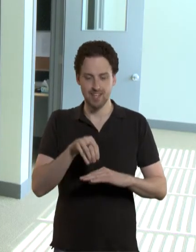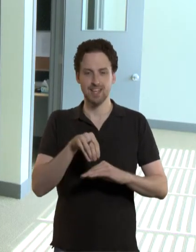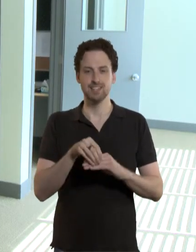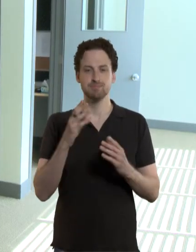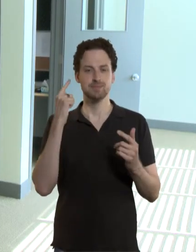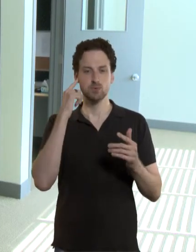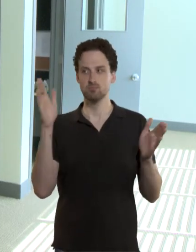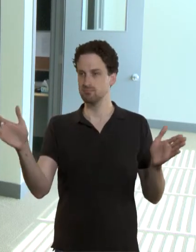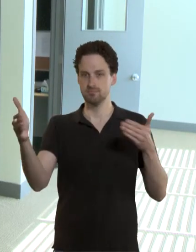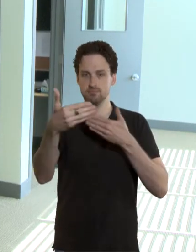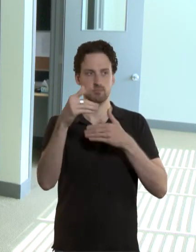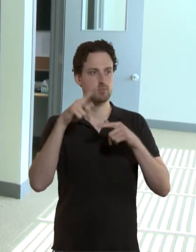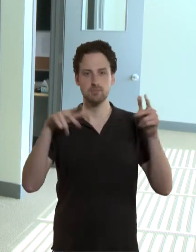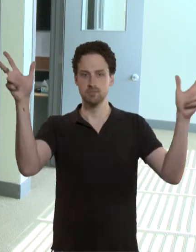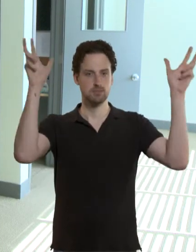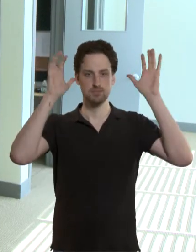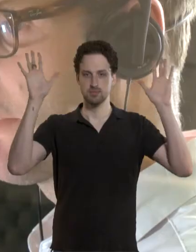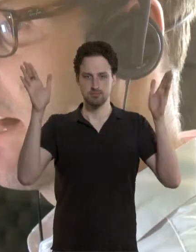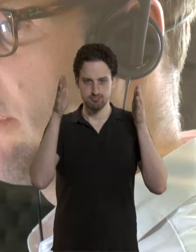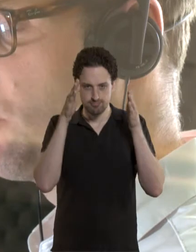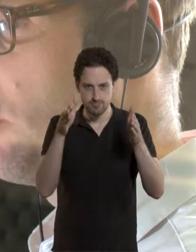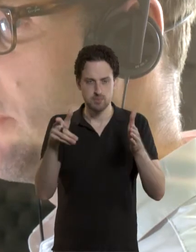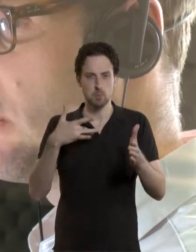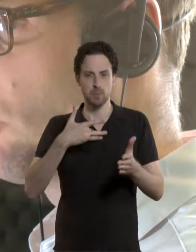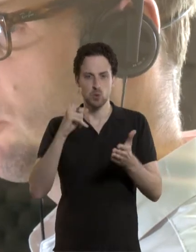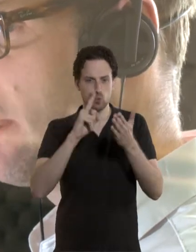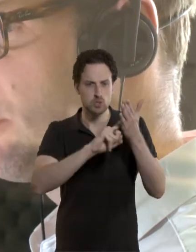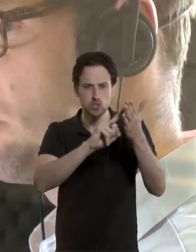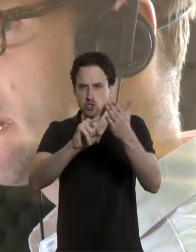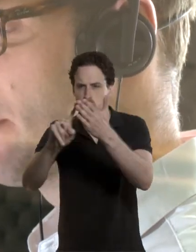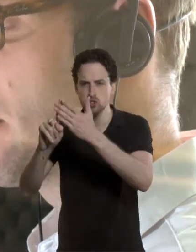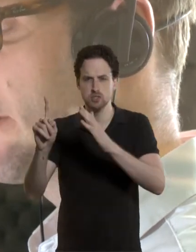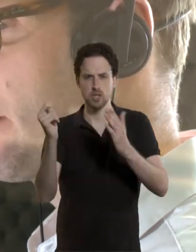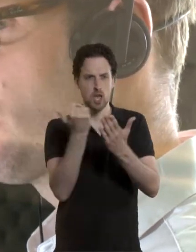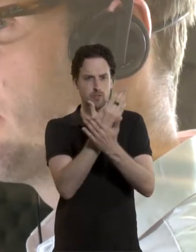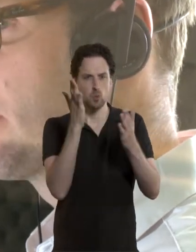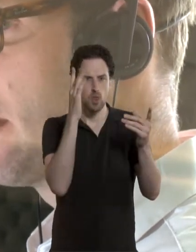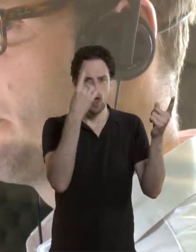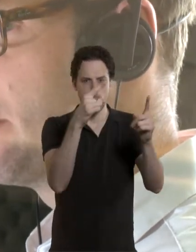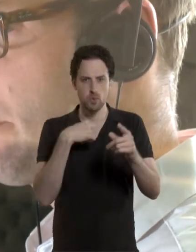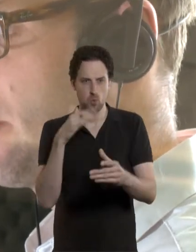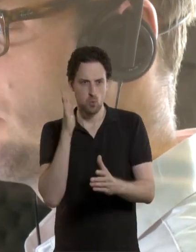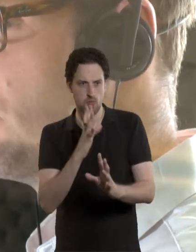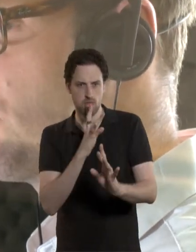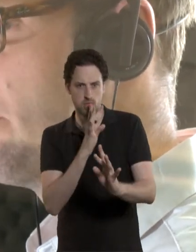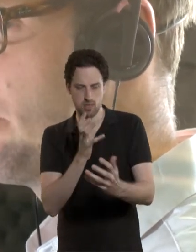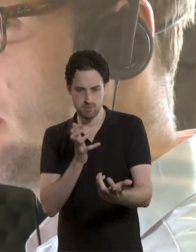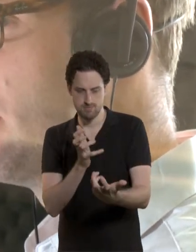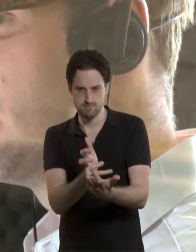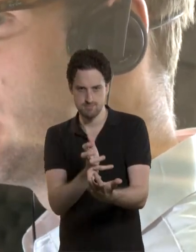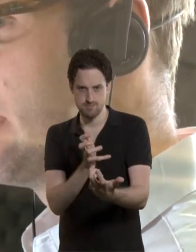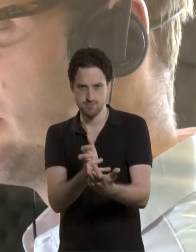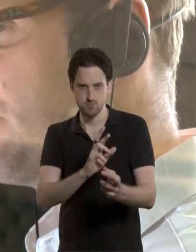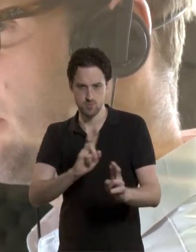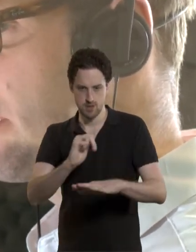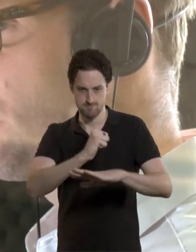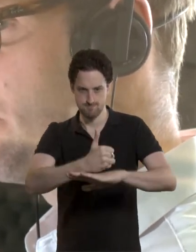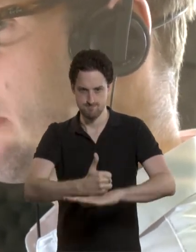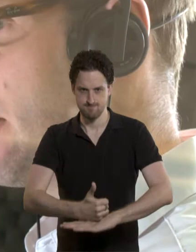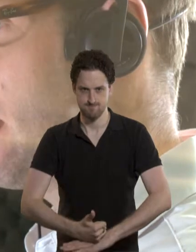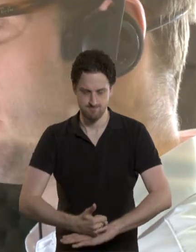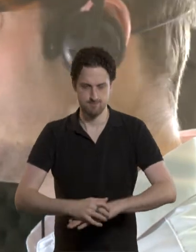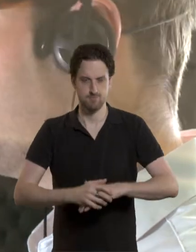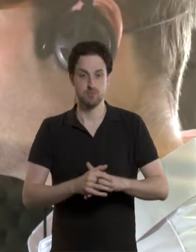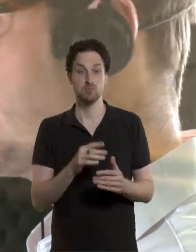soundproofed studio. They are re-speaking everything as close to verbatim as possible that they are hearing through their headphones. And